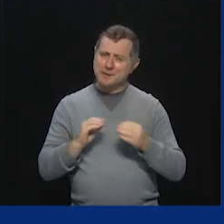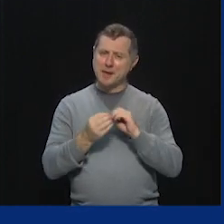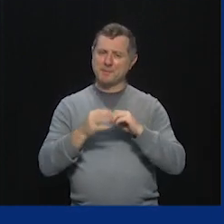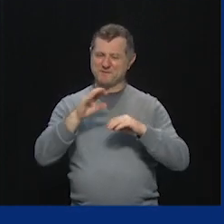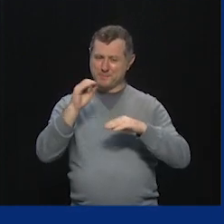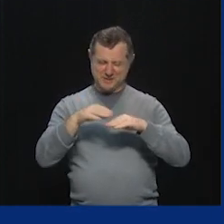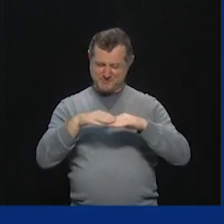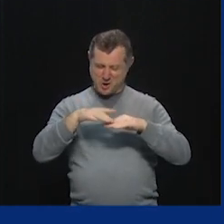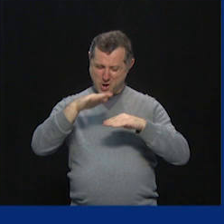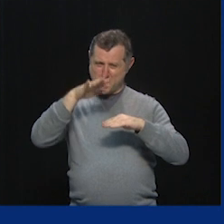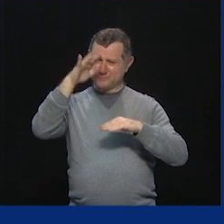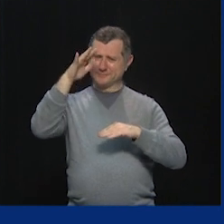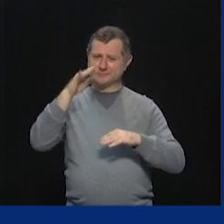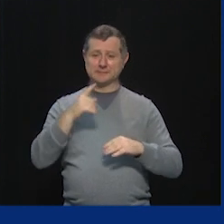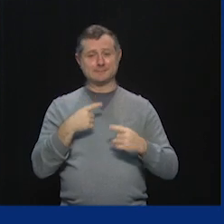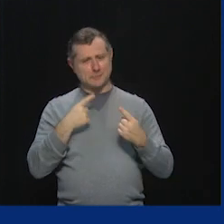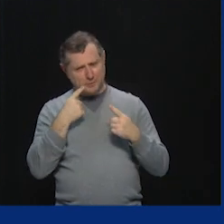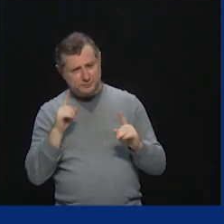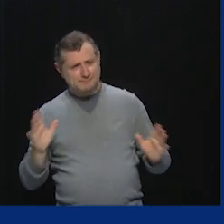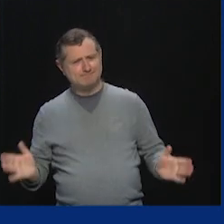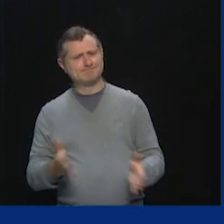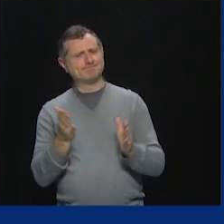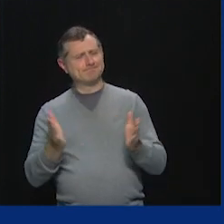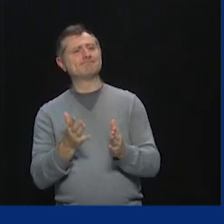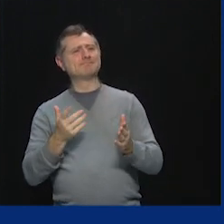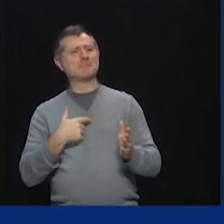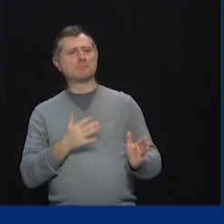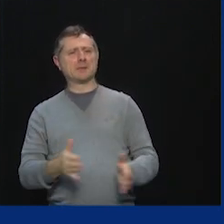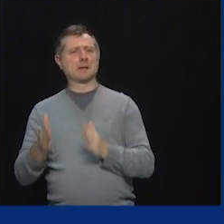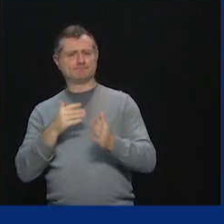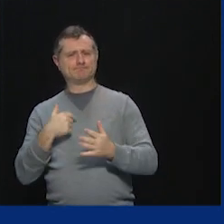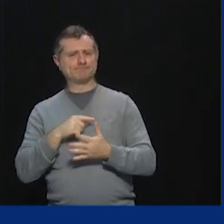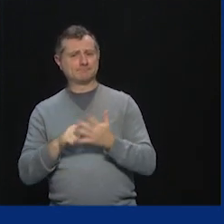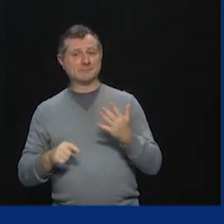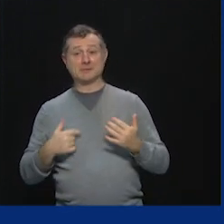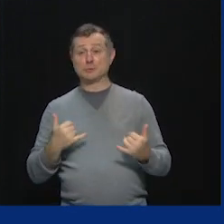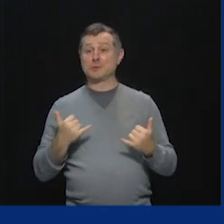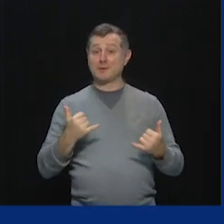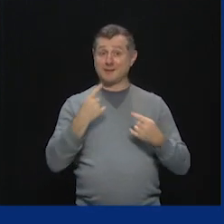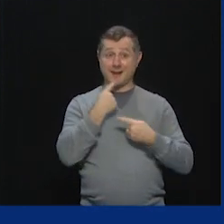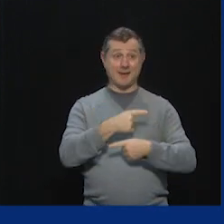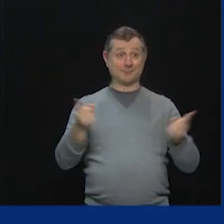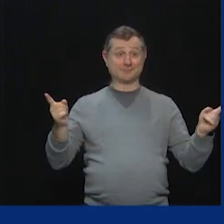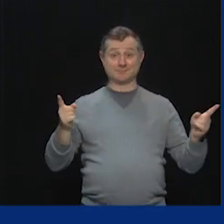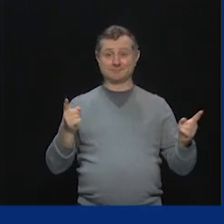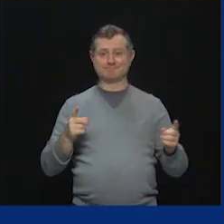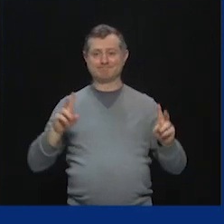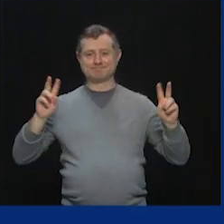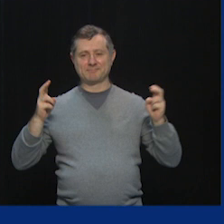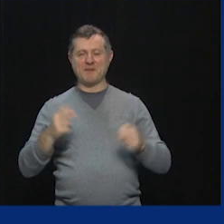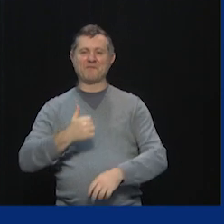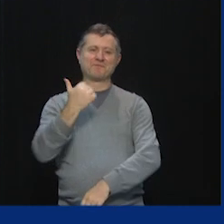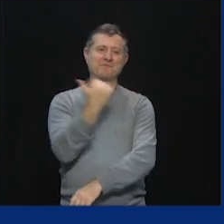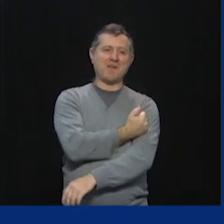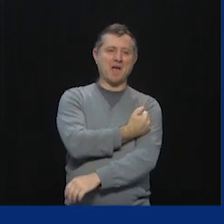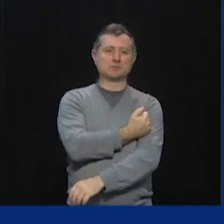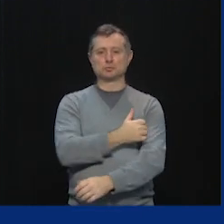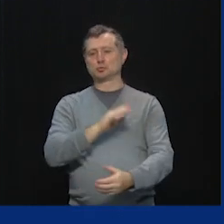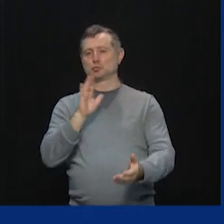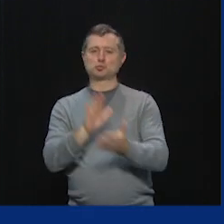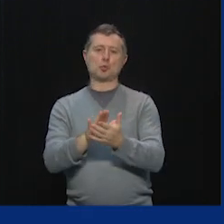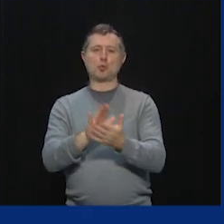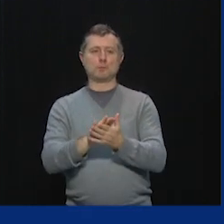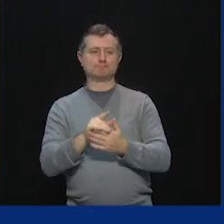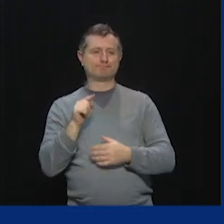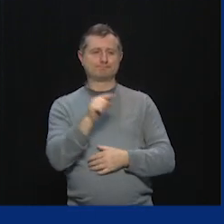have to do better, my friends. So we are announcing what we're calling Vax to School. Vax to School. And first